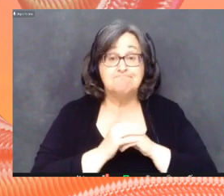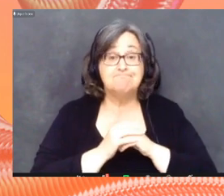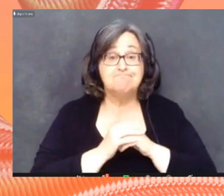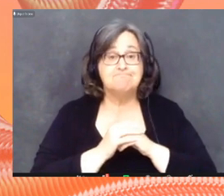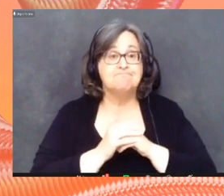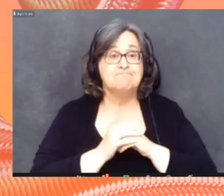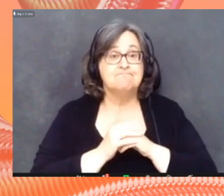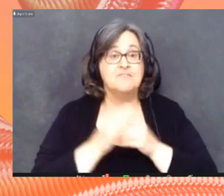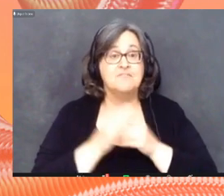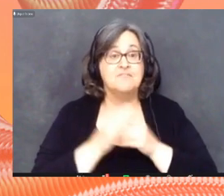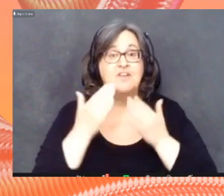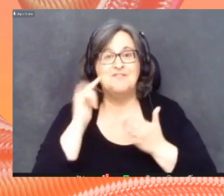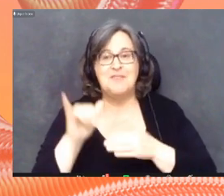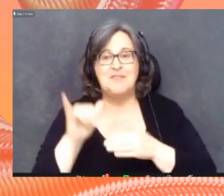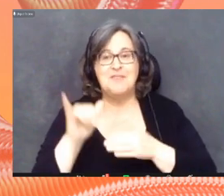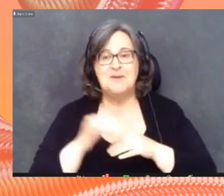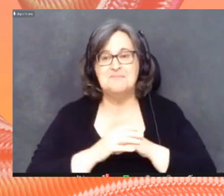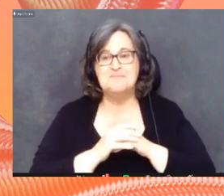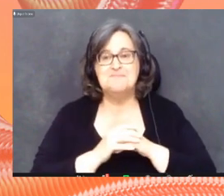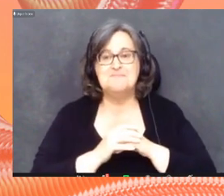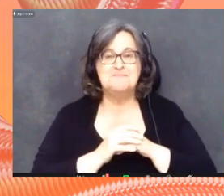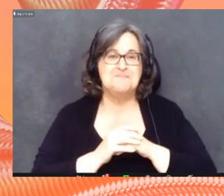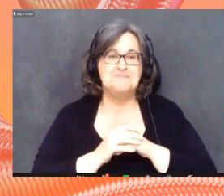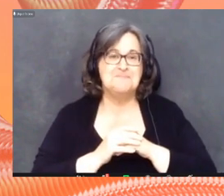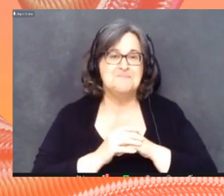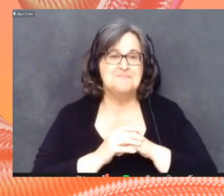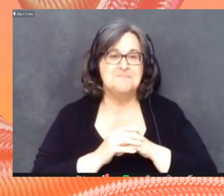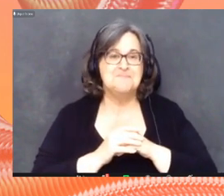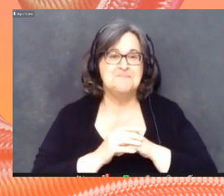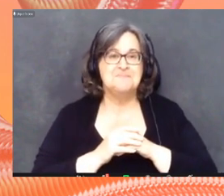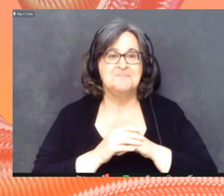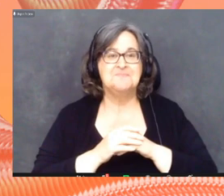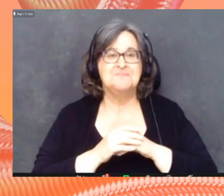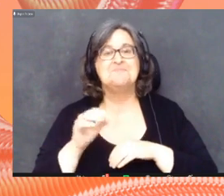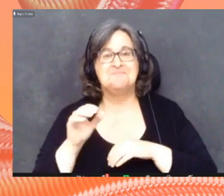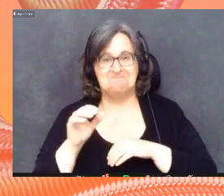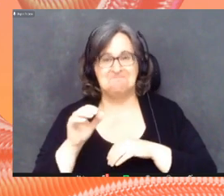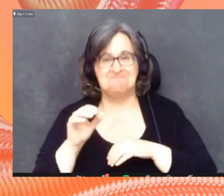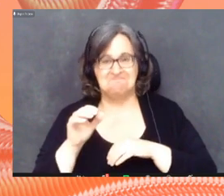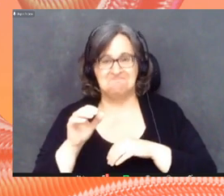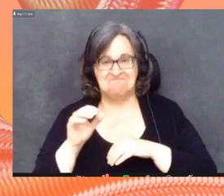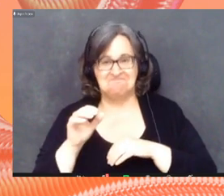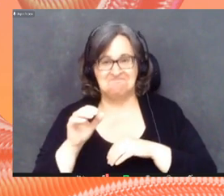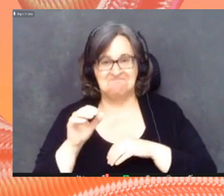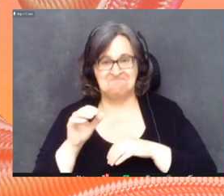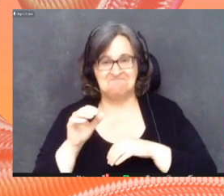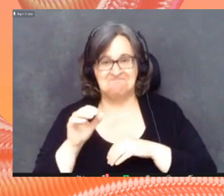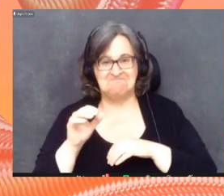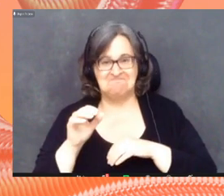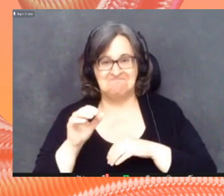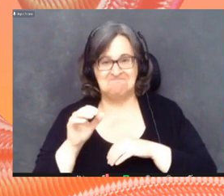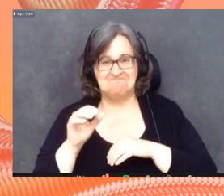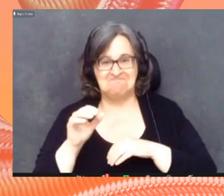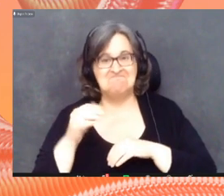Yeah. Thank you for that. Mm-hmm. I have a question, which has been kind of,